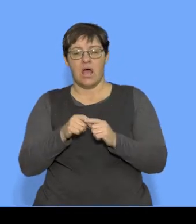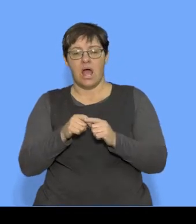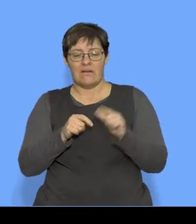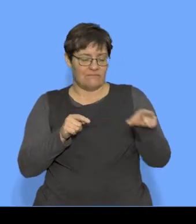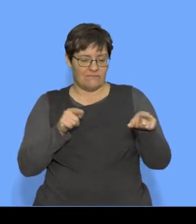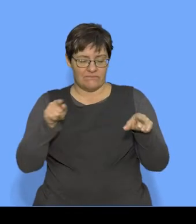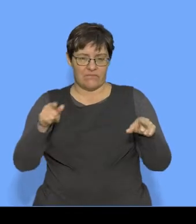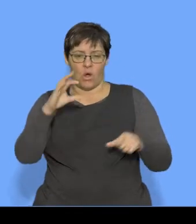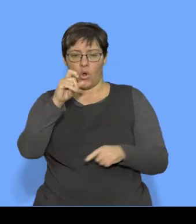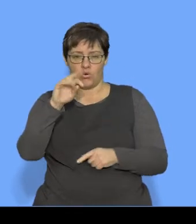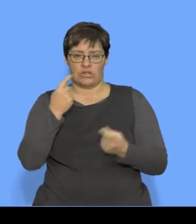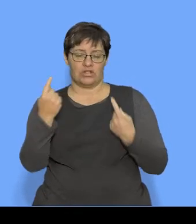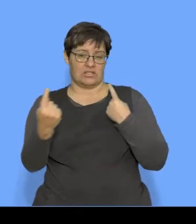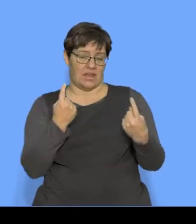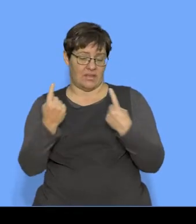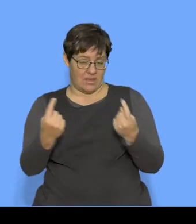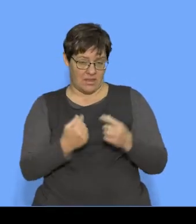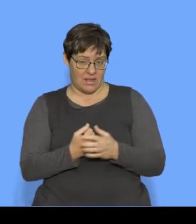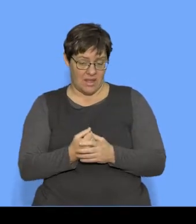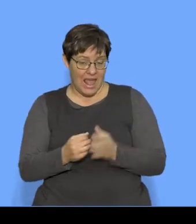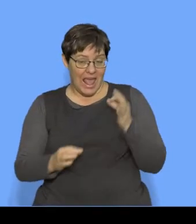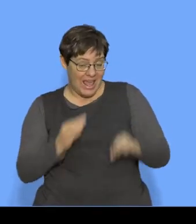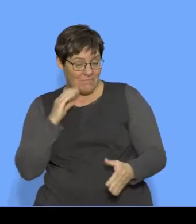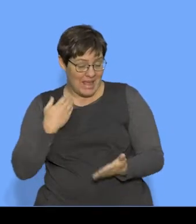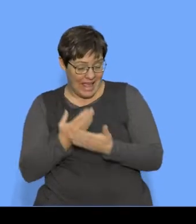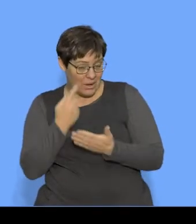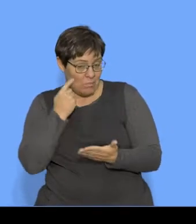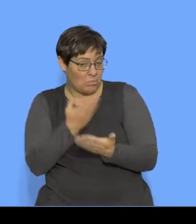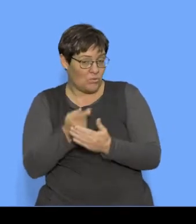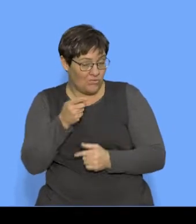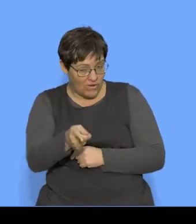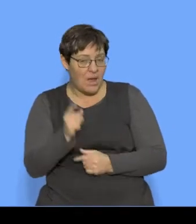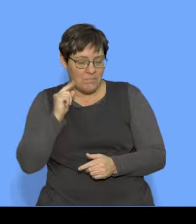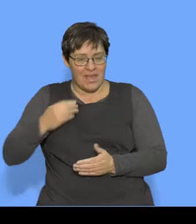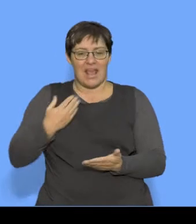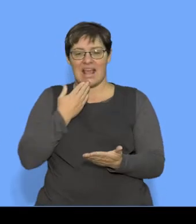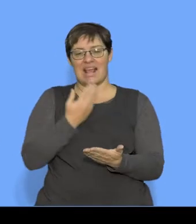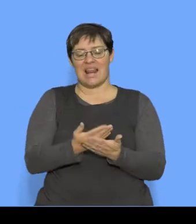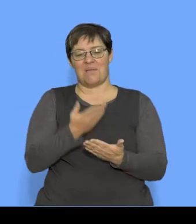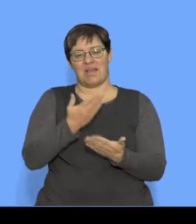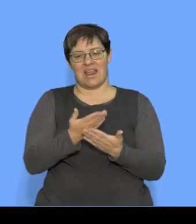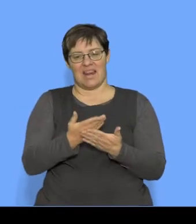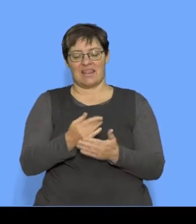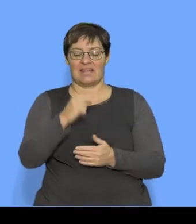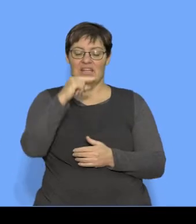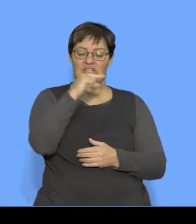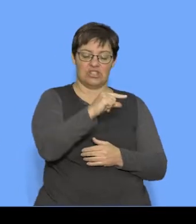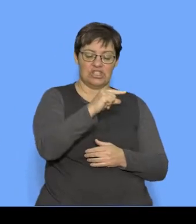are congruent to one another. If I can, I promise you, then I can claim that